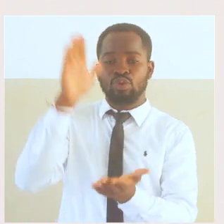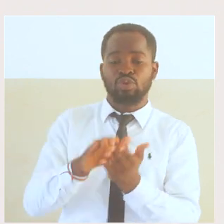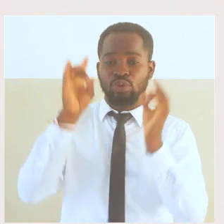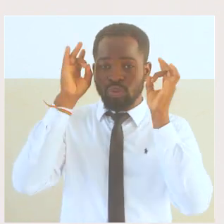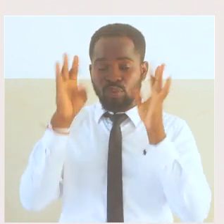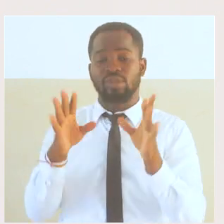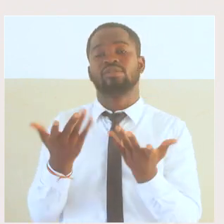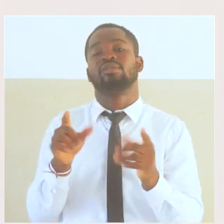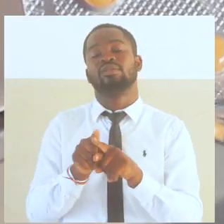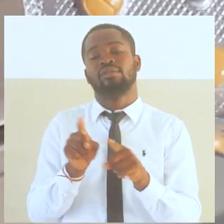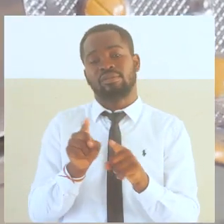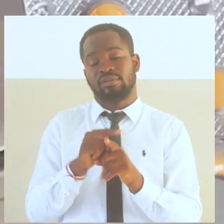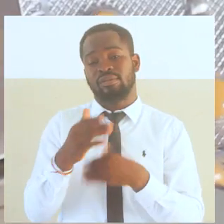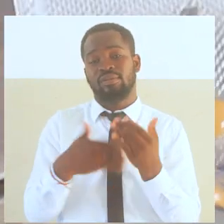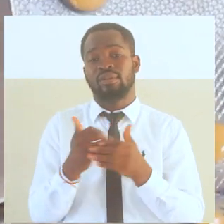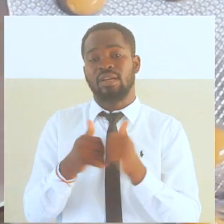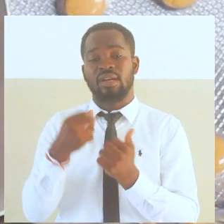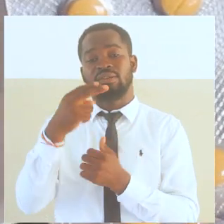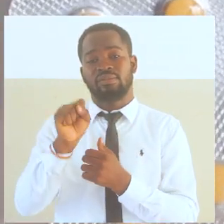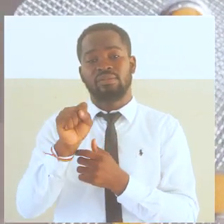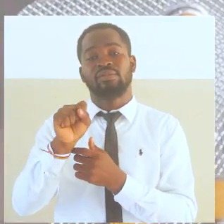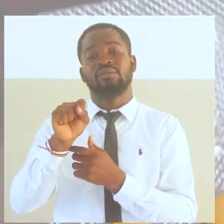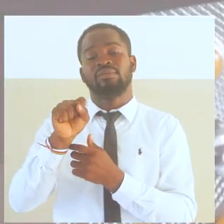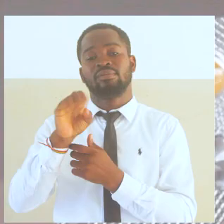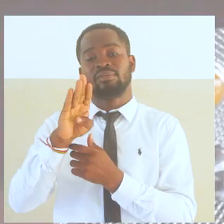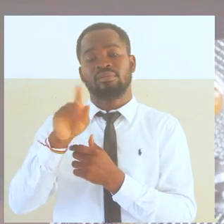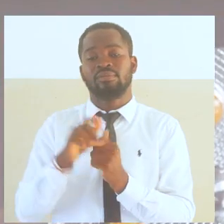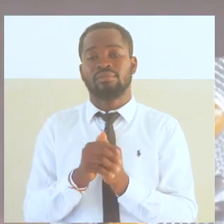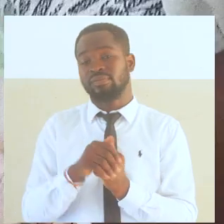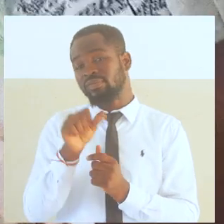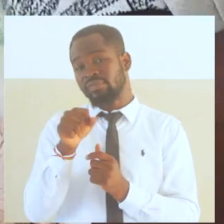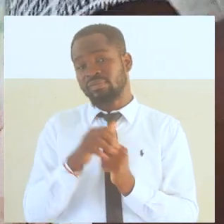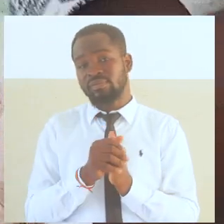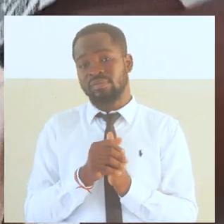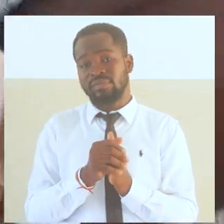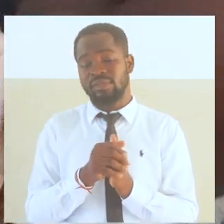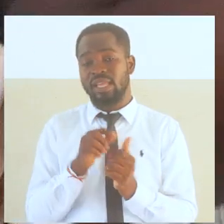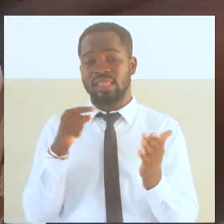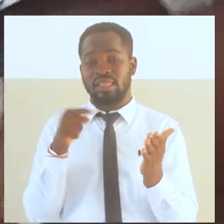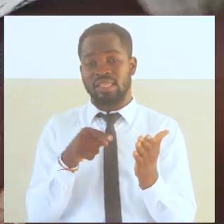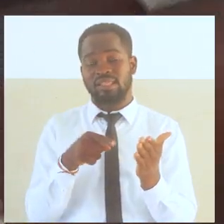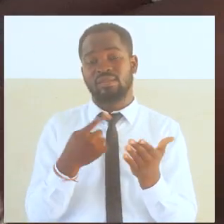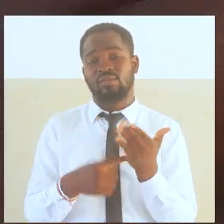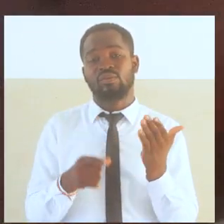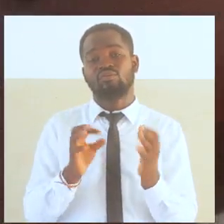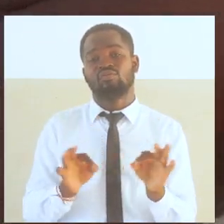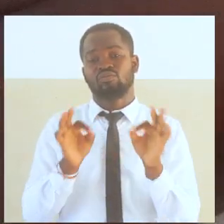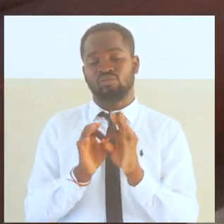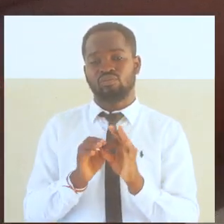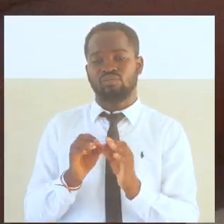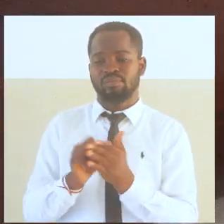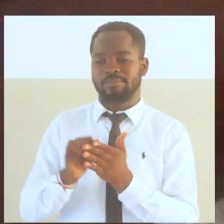hydrocephalus. Yes. This is all it takes to escape or reduce the risk of experiencing